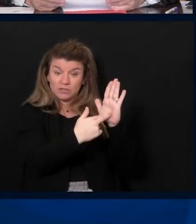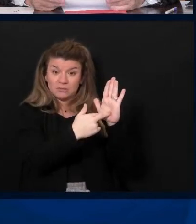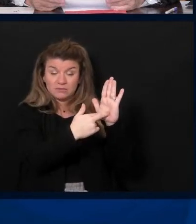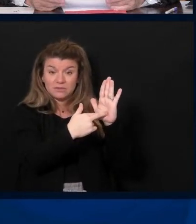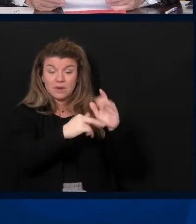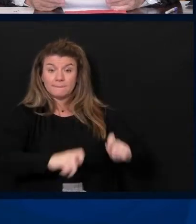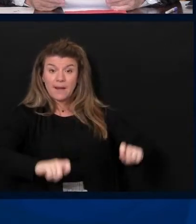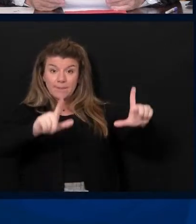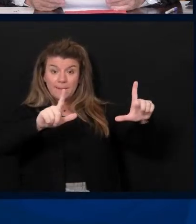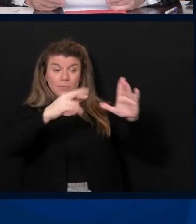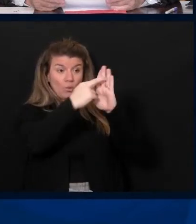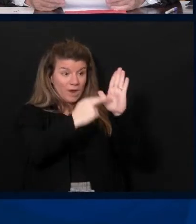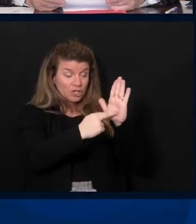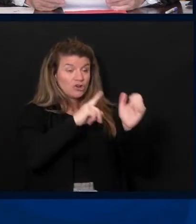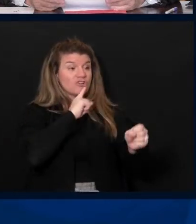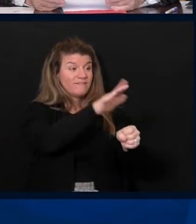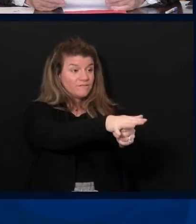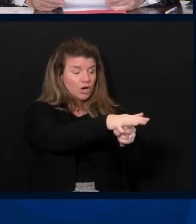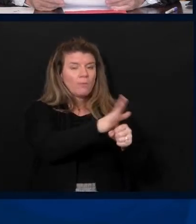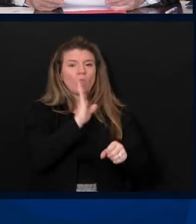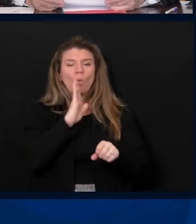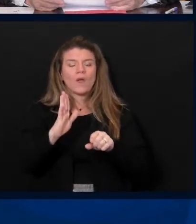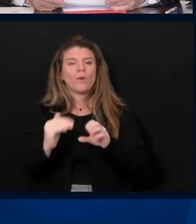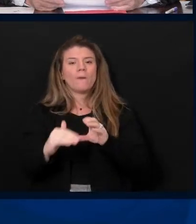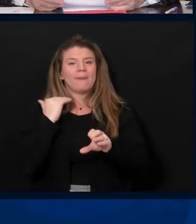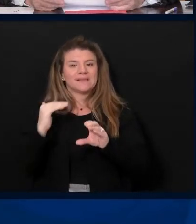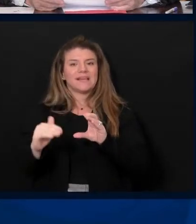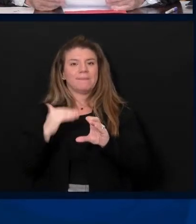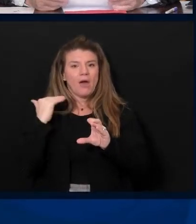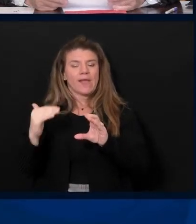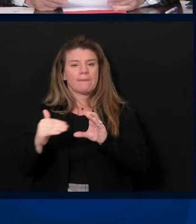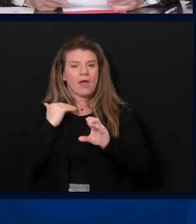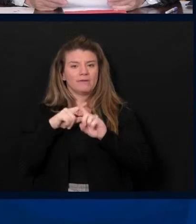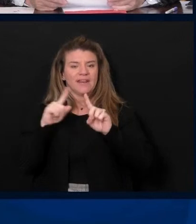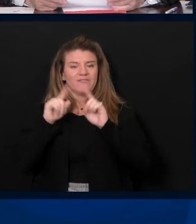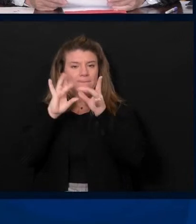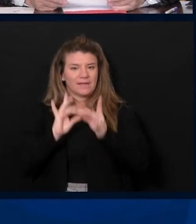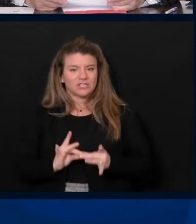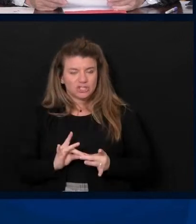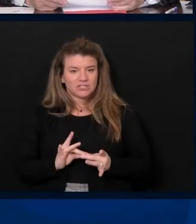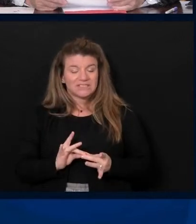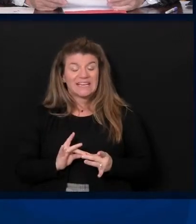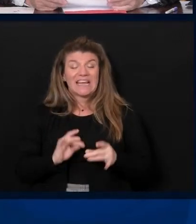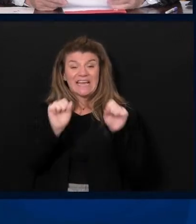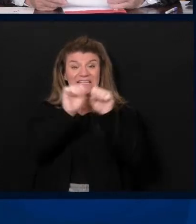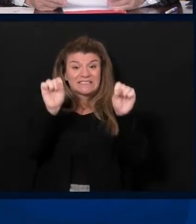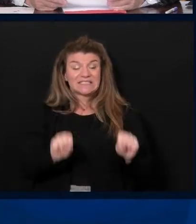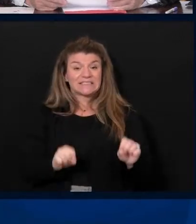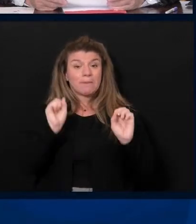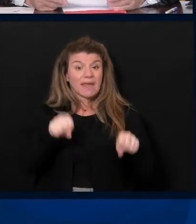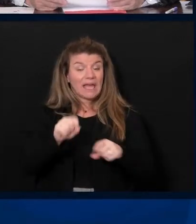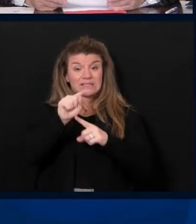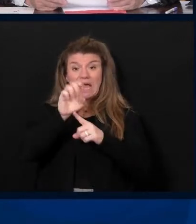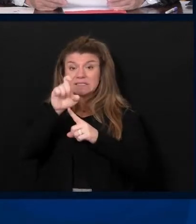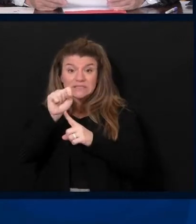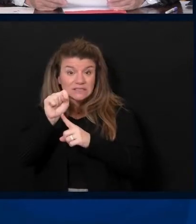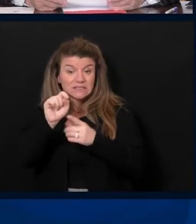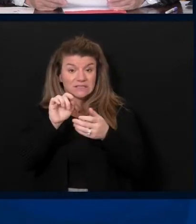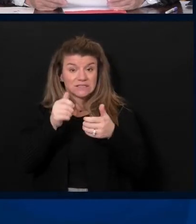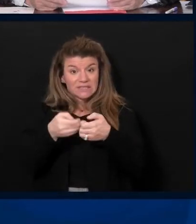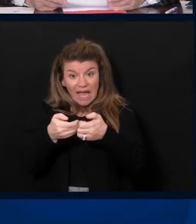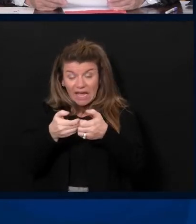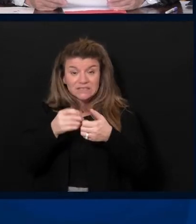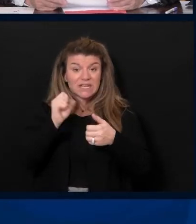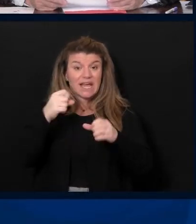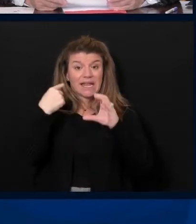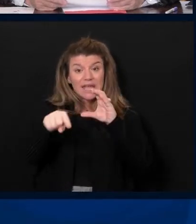in the system, and we will send you updates regularly. The system sends texts, emails, and phone